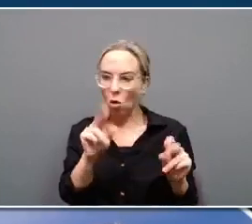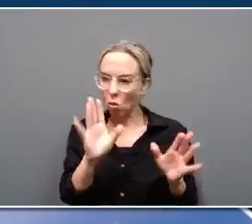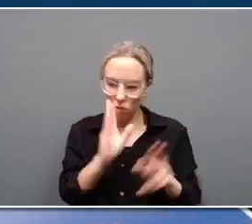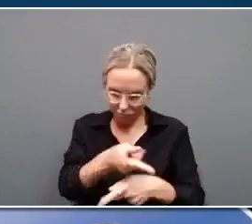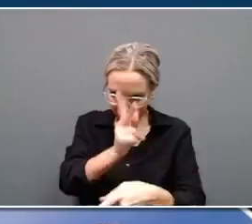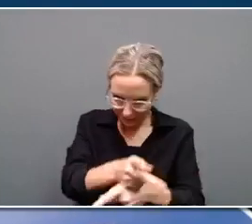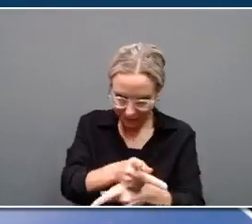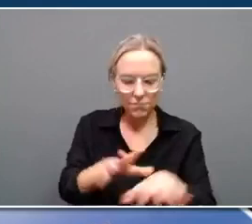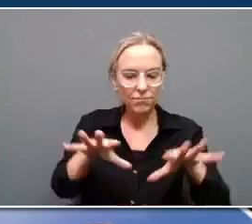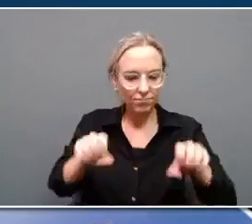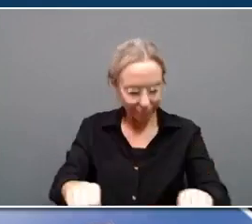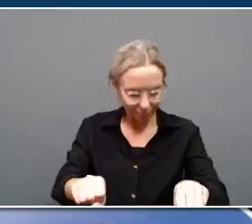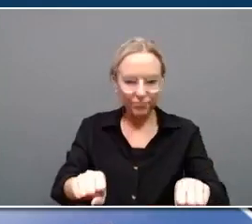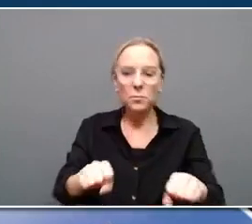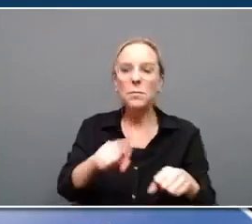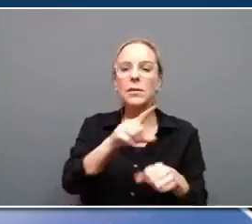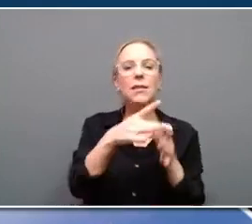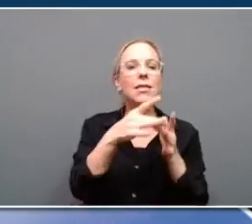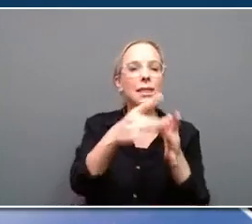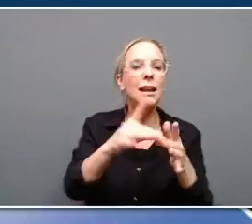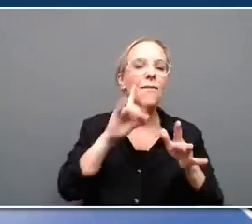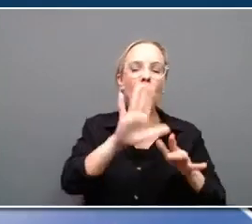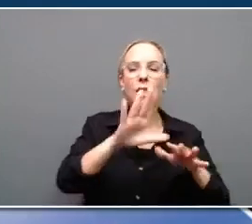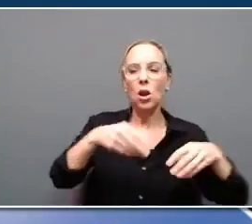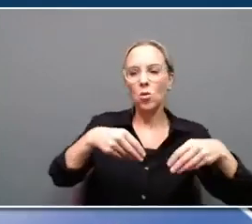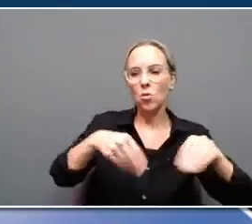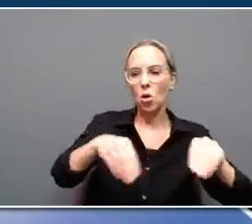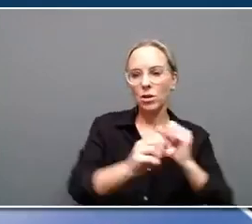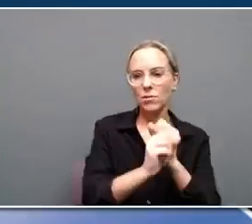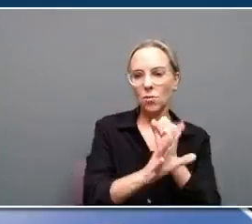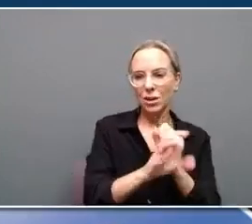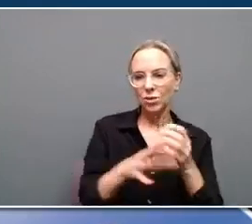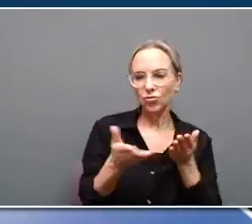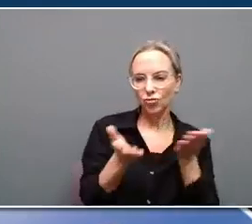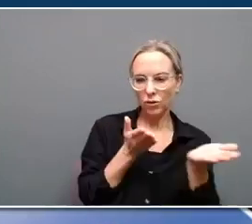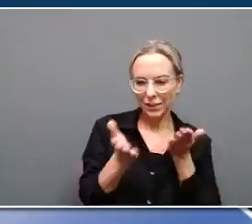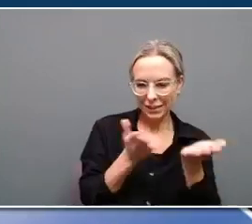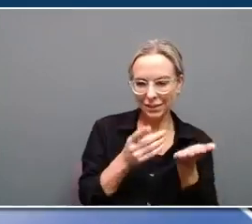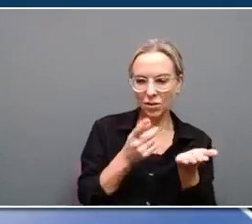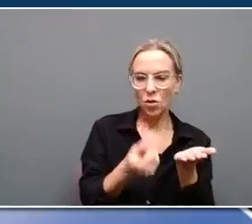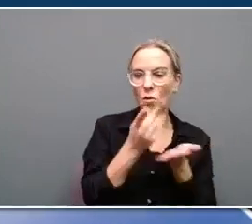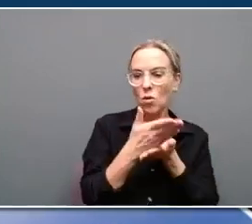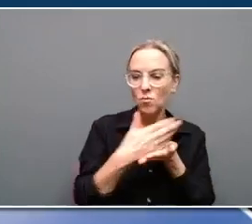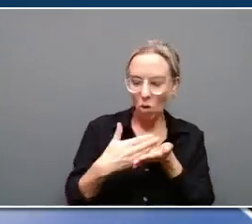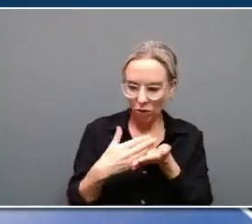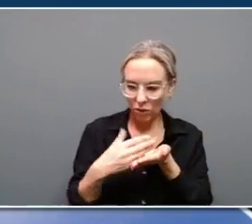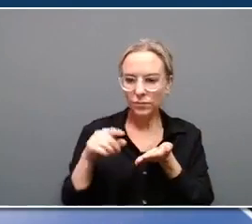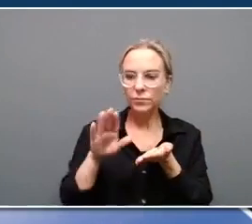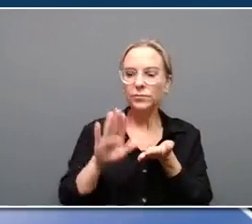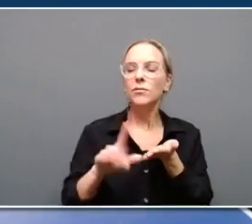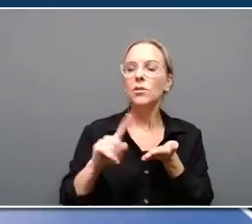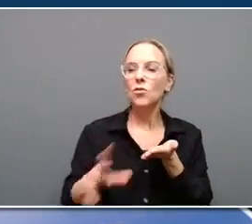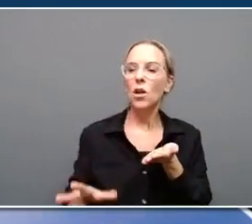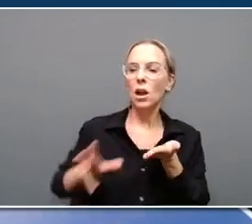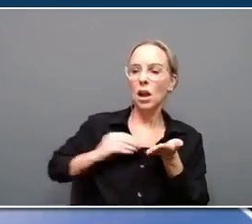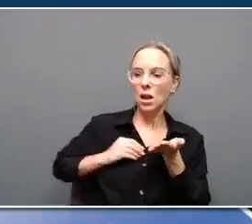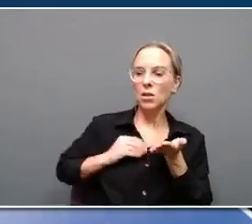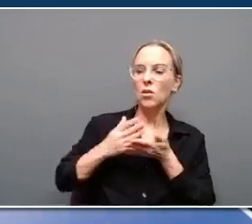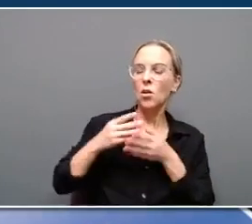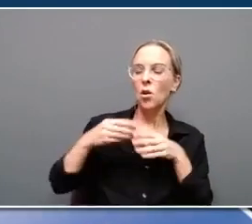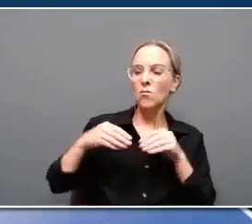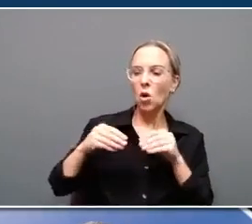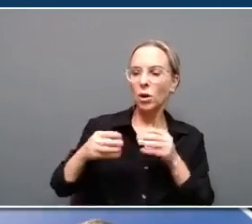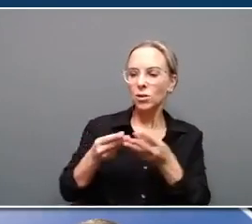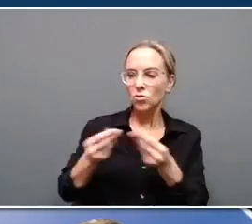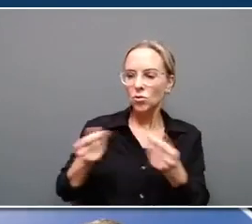leading national provider of marketing services, announced that One Vision has completed the acquisition of Preferred Marketing Solutions, a subsidiary of